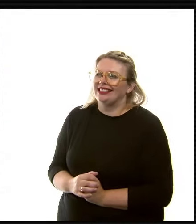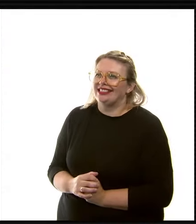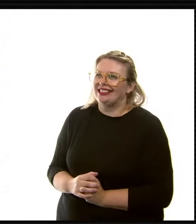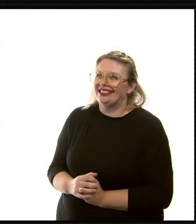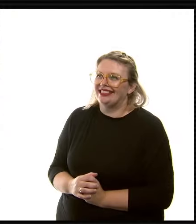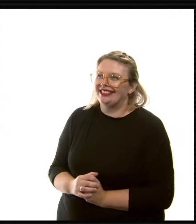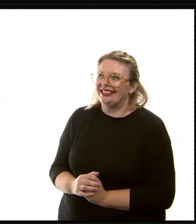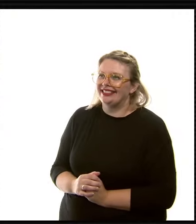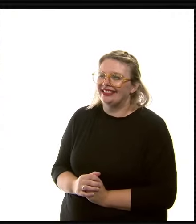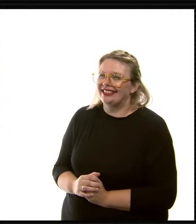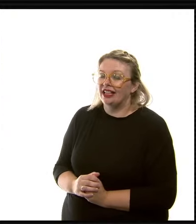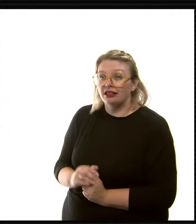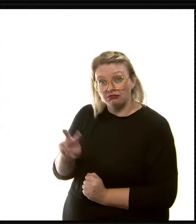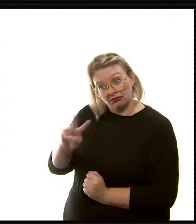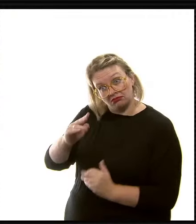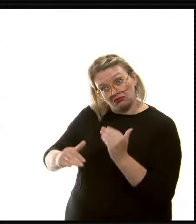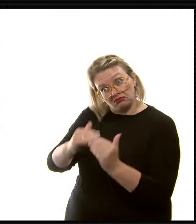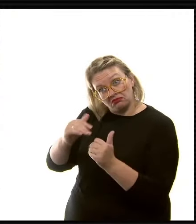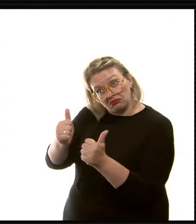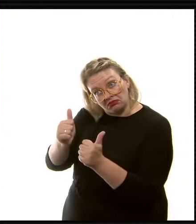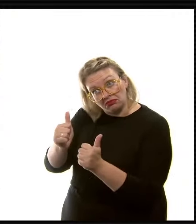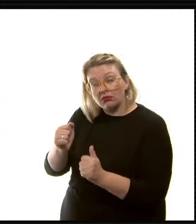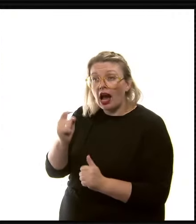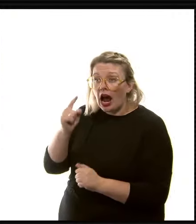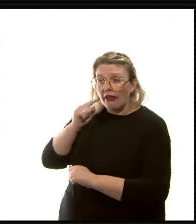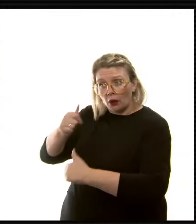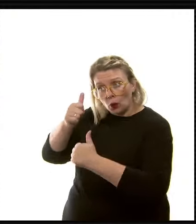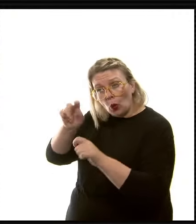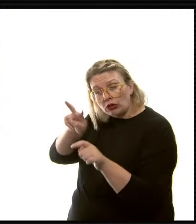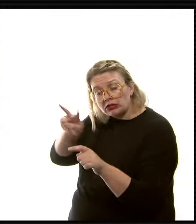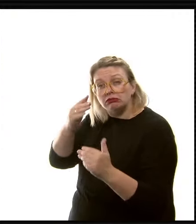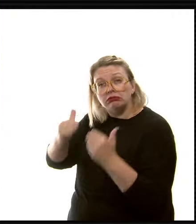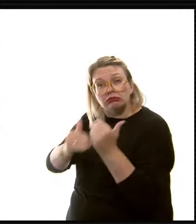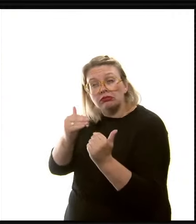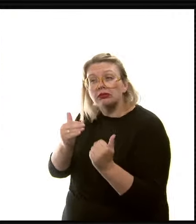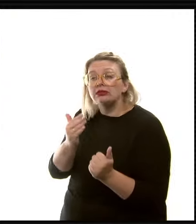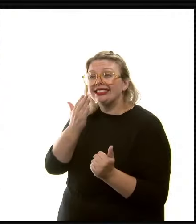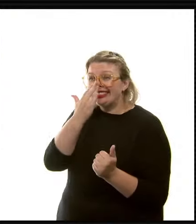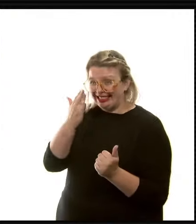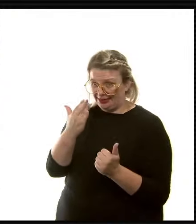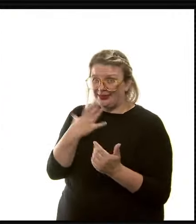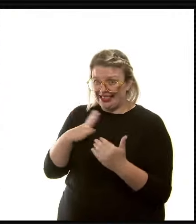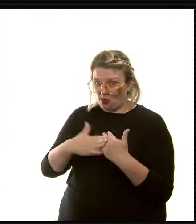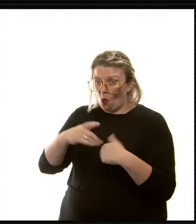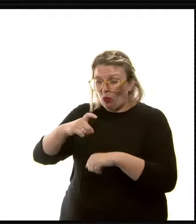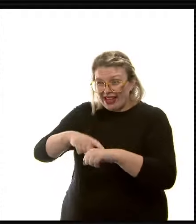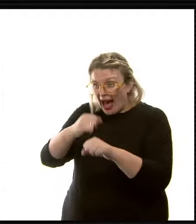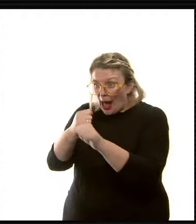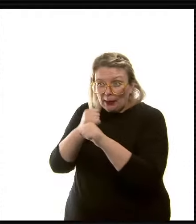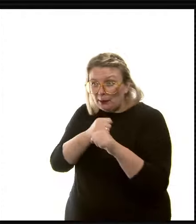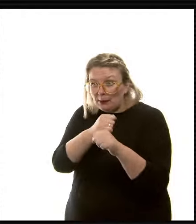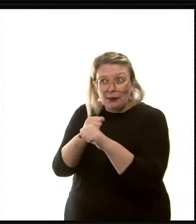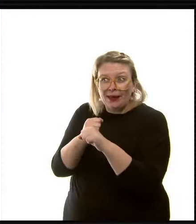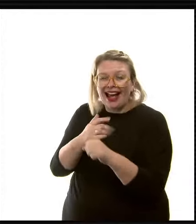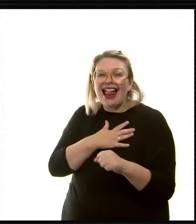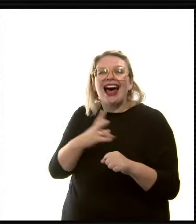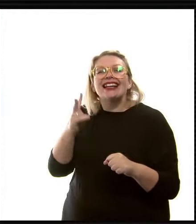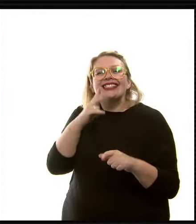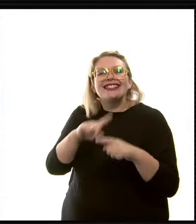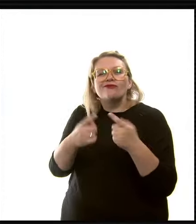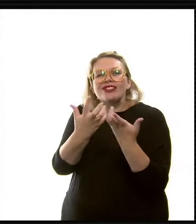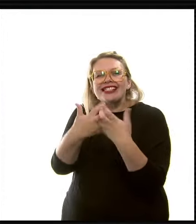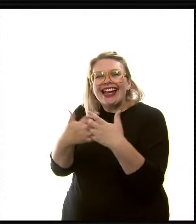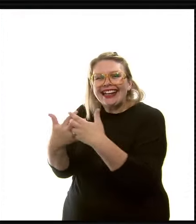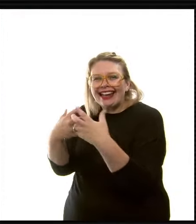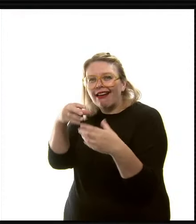right, well, Matt, are they on the right track? I think they are, so it still looks like they've got a lot to do. I'm enjoying seeing all of the integration of Technic. It's